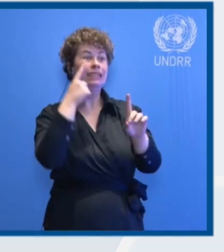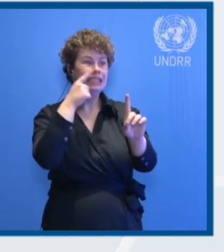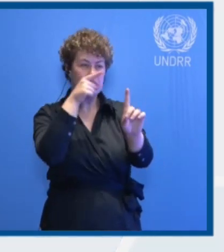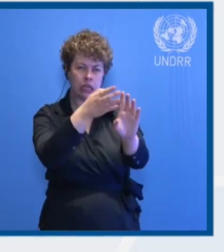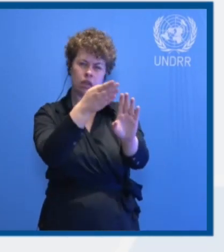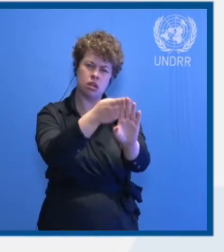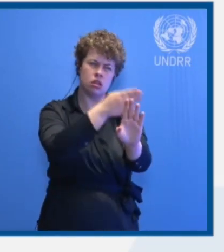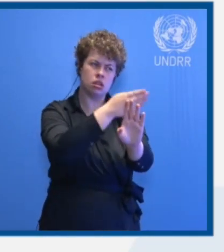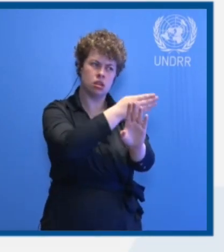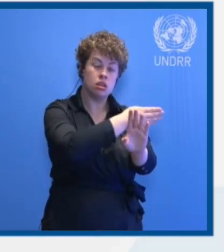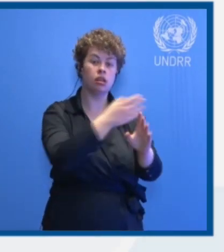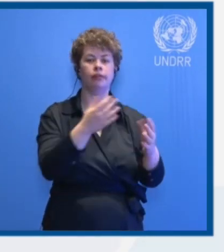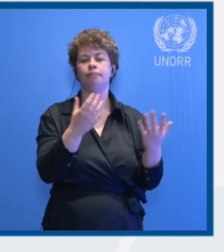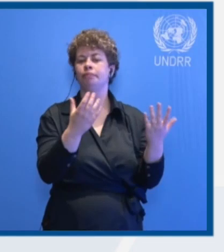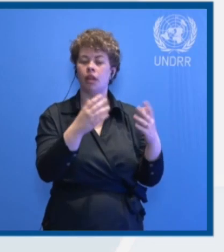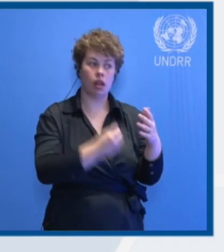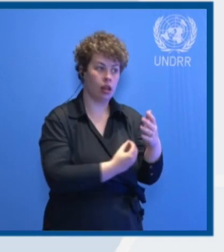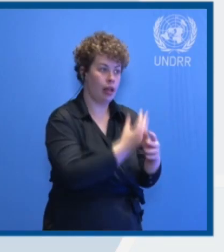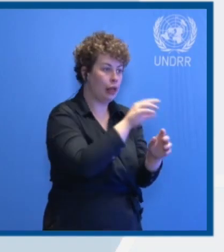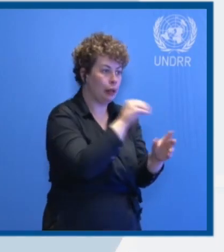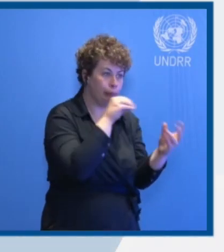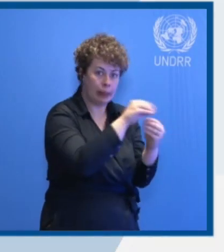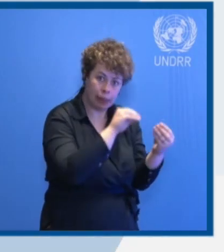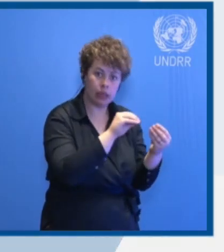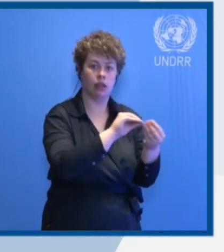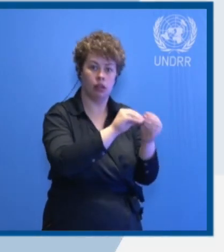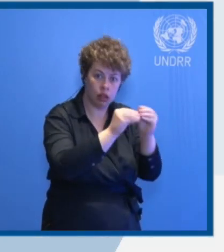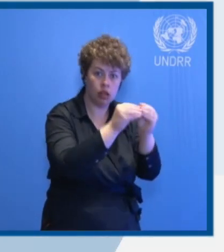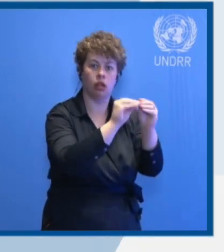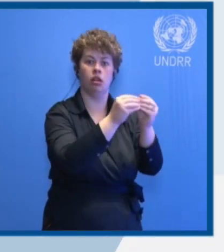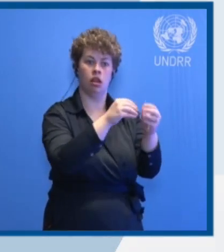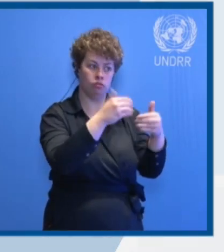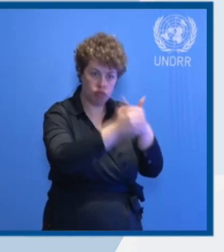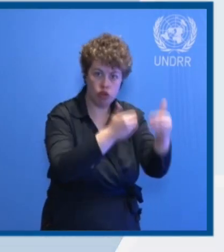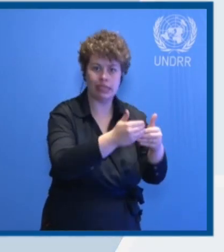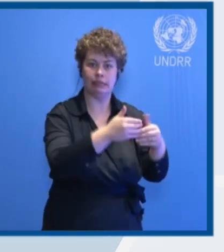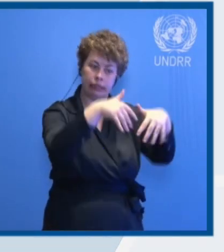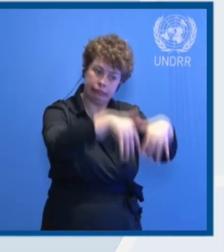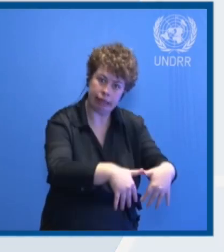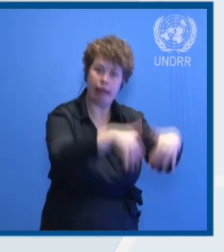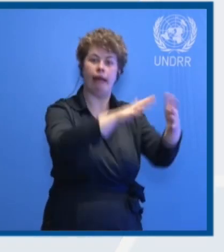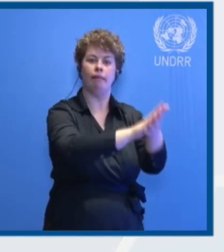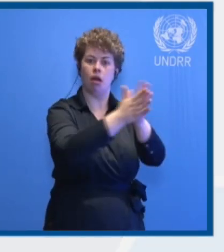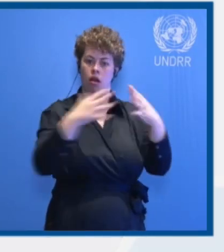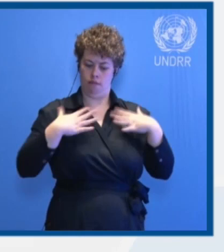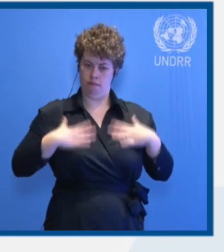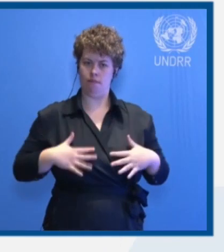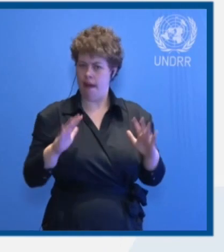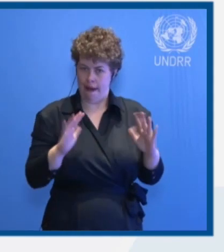product development, product transportation, product processing, and of course, from fork